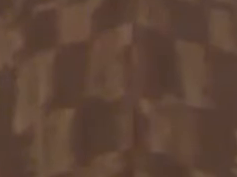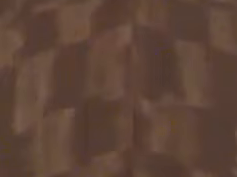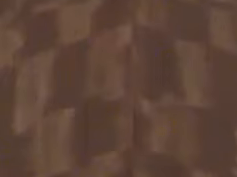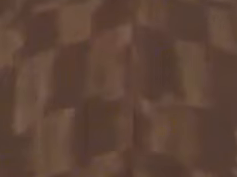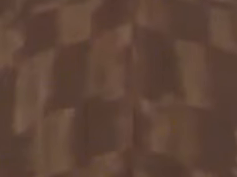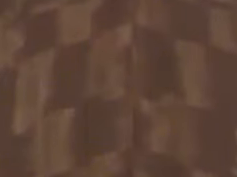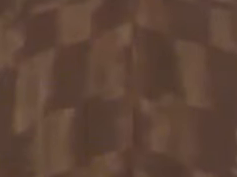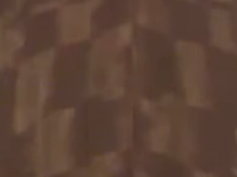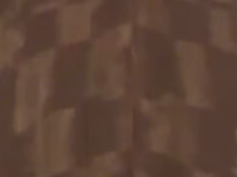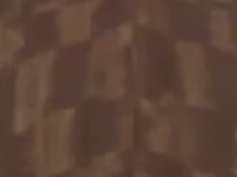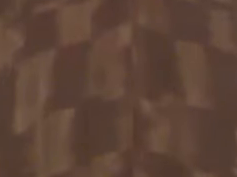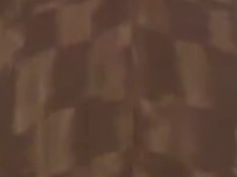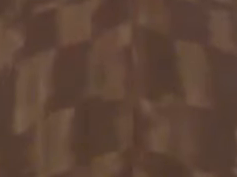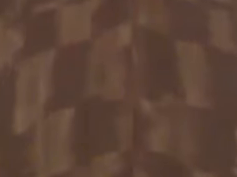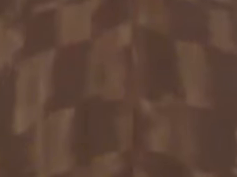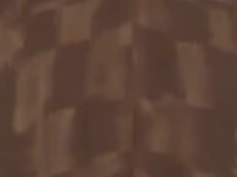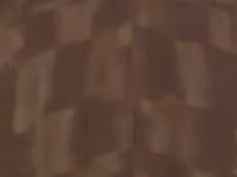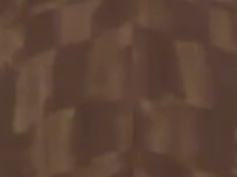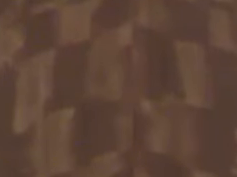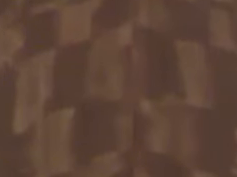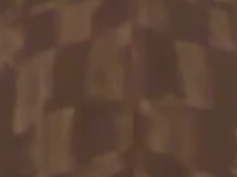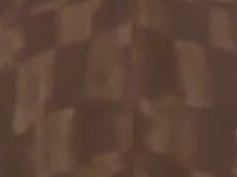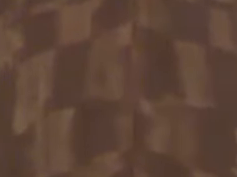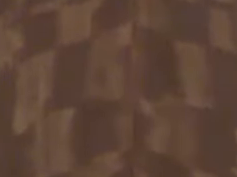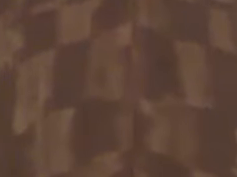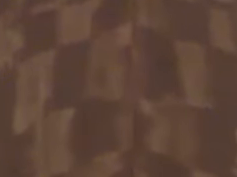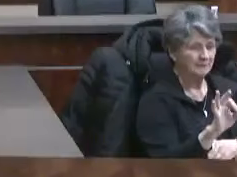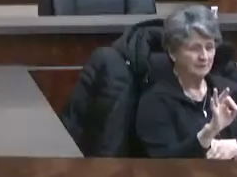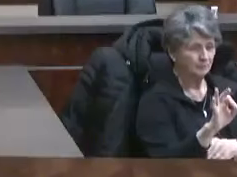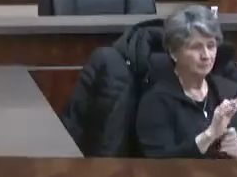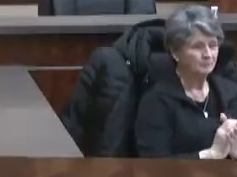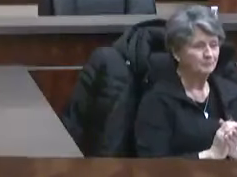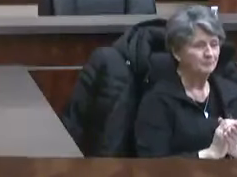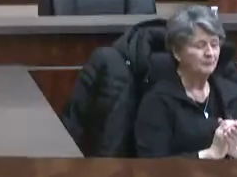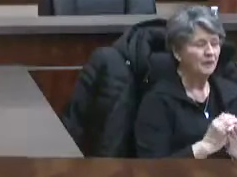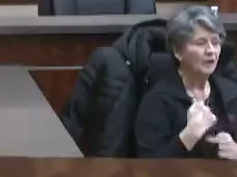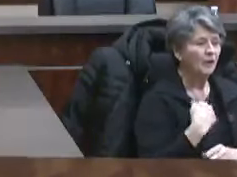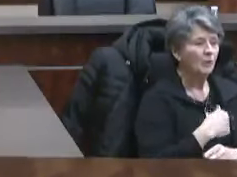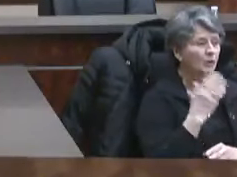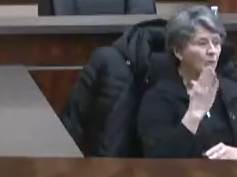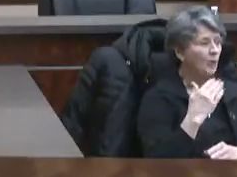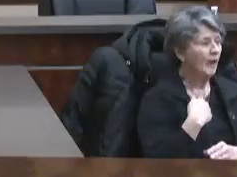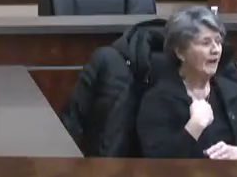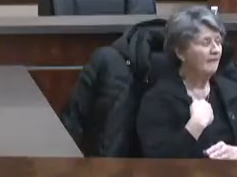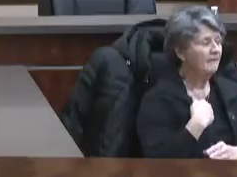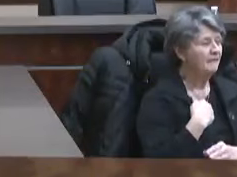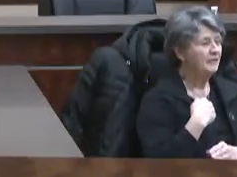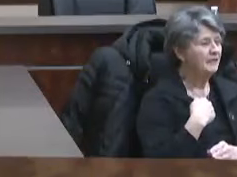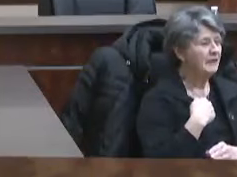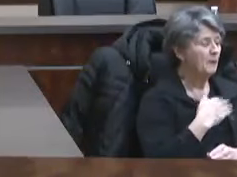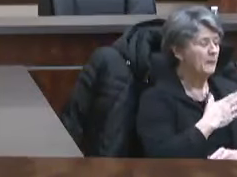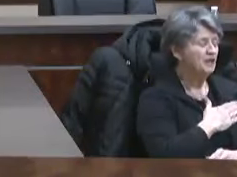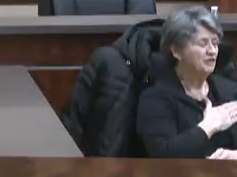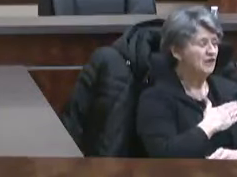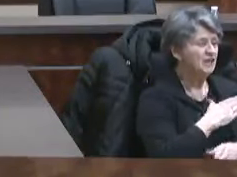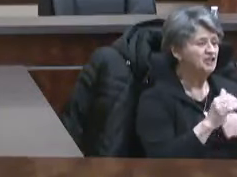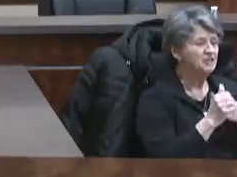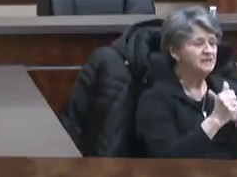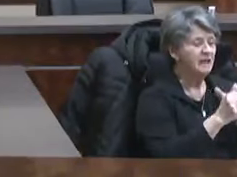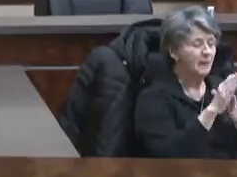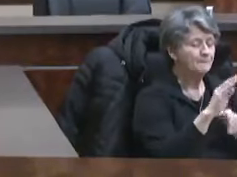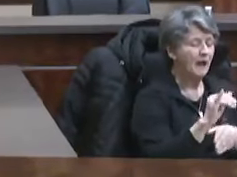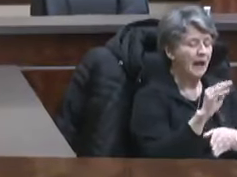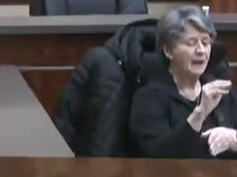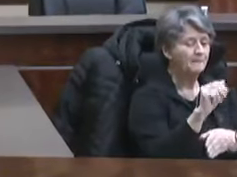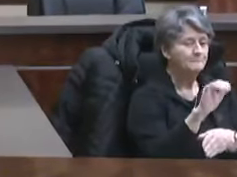Monday, January 14th, 2019. We will have the Pledge of Allegiance led by Mayor Mo.